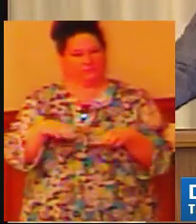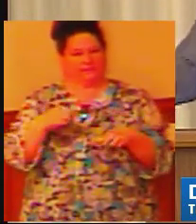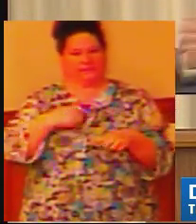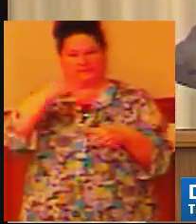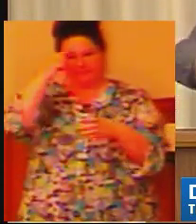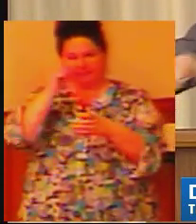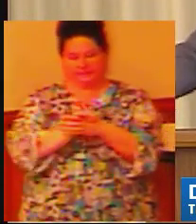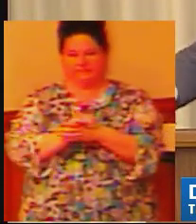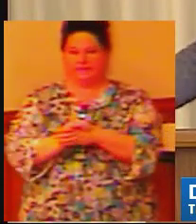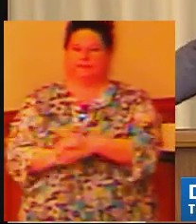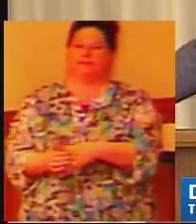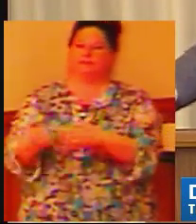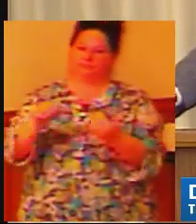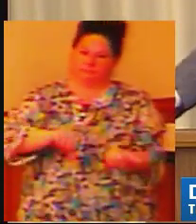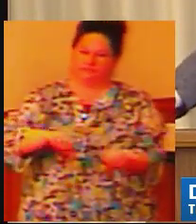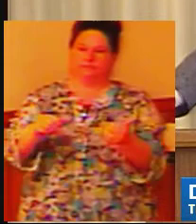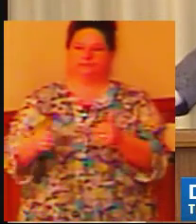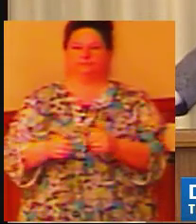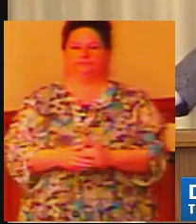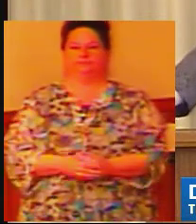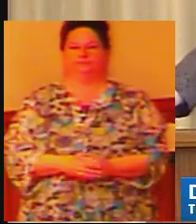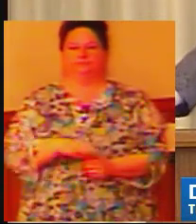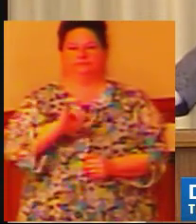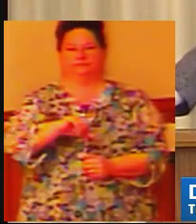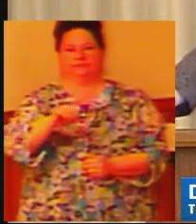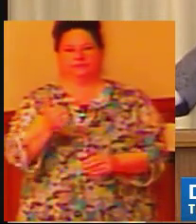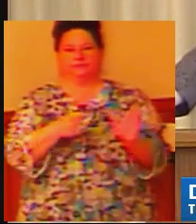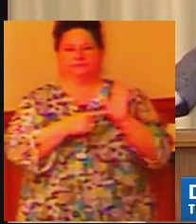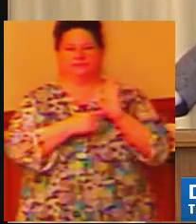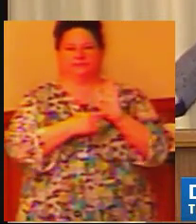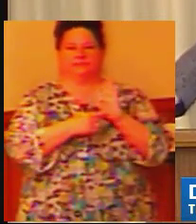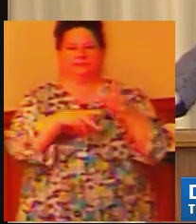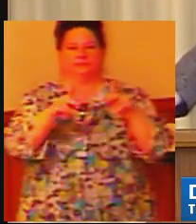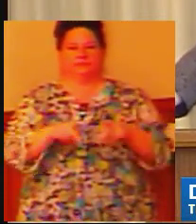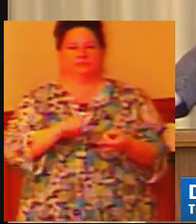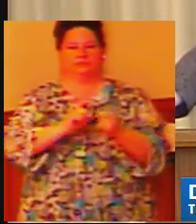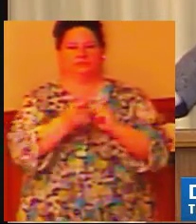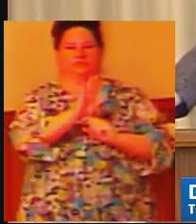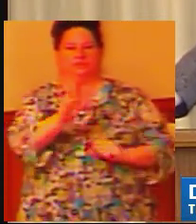believe. Boom. That's another example of someone's changing their